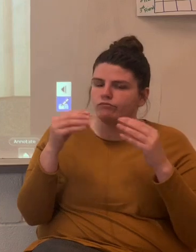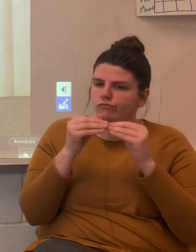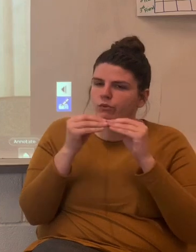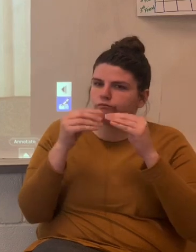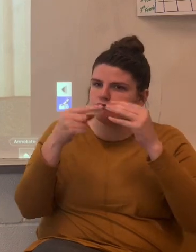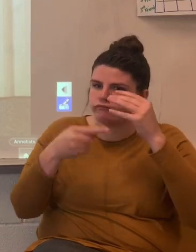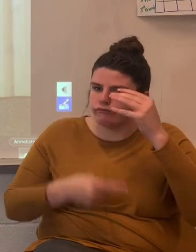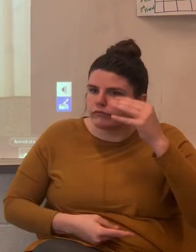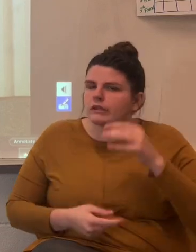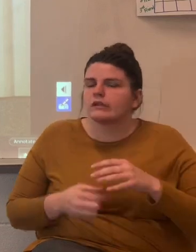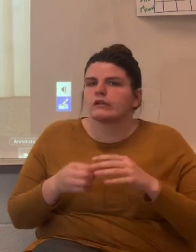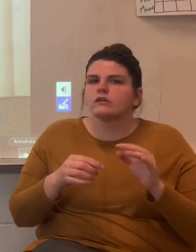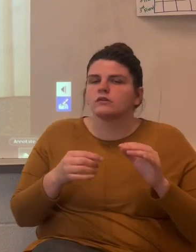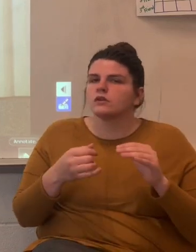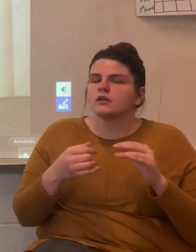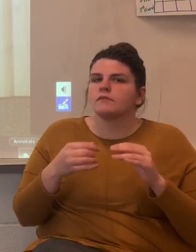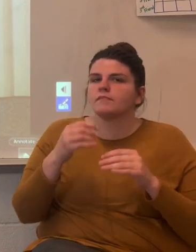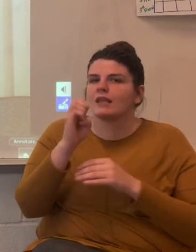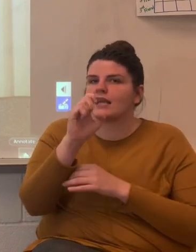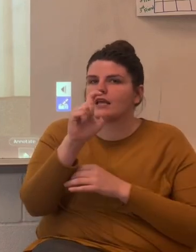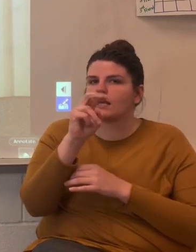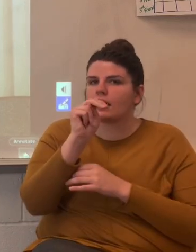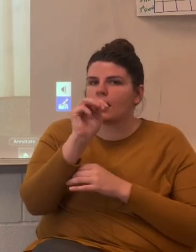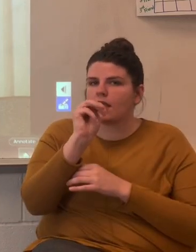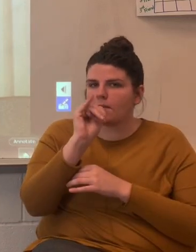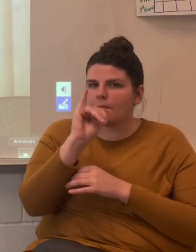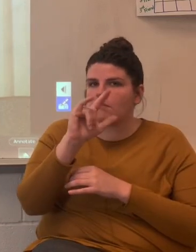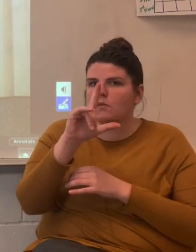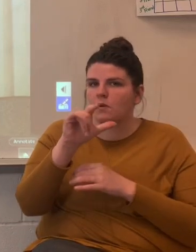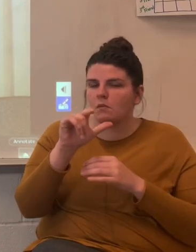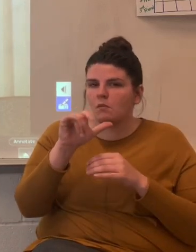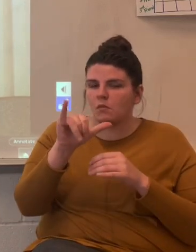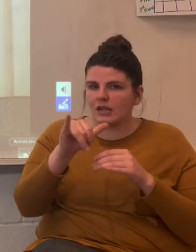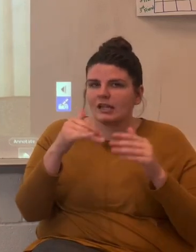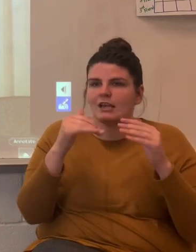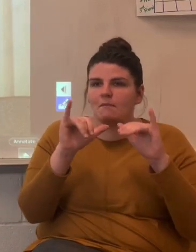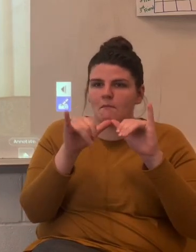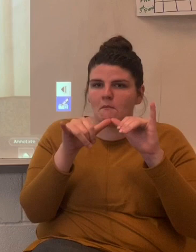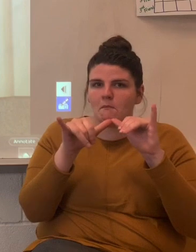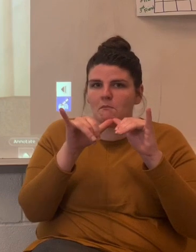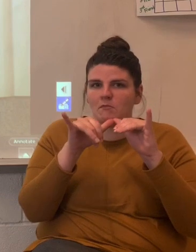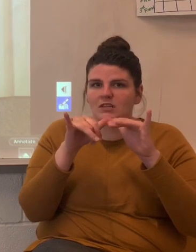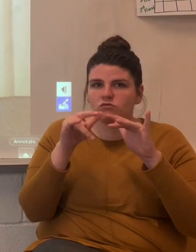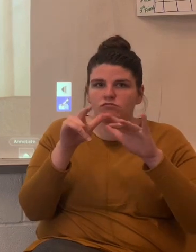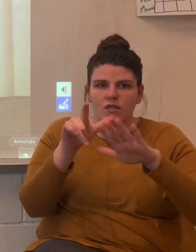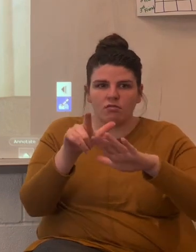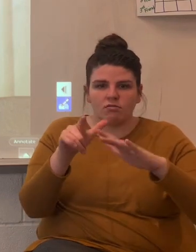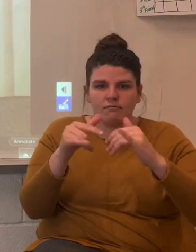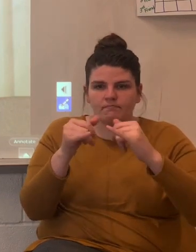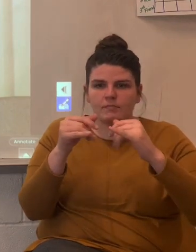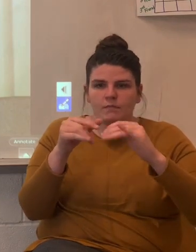Emily measured the lengths of earthworms for her science fair project. She found that 3